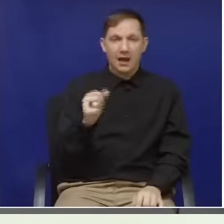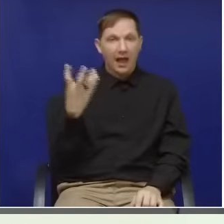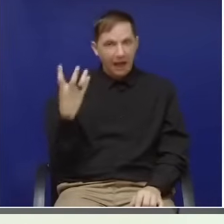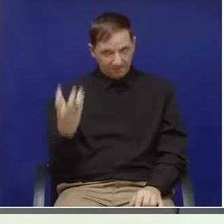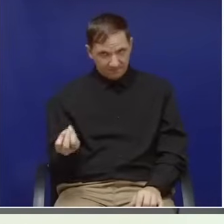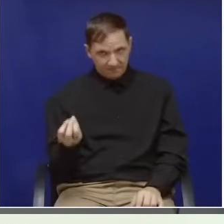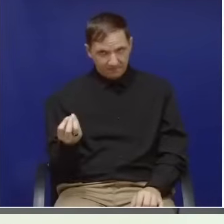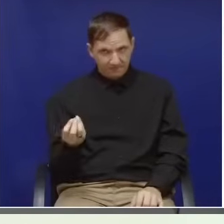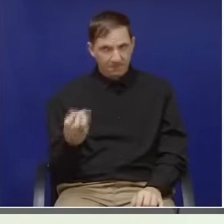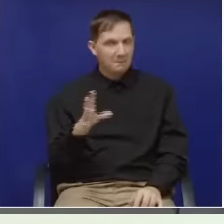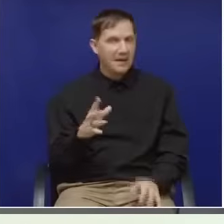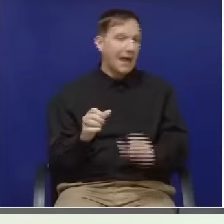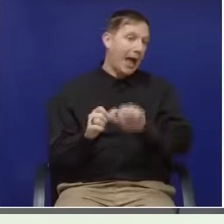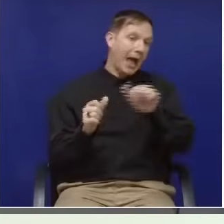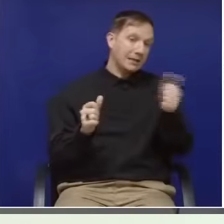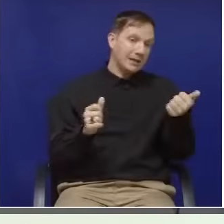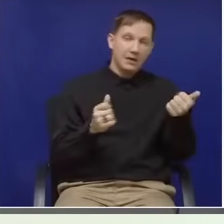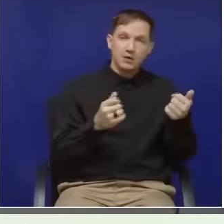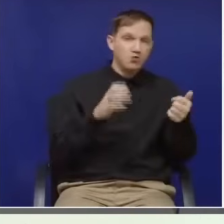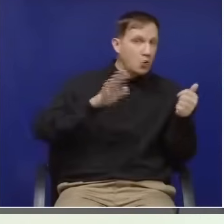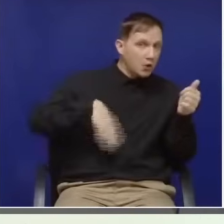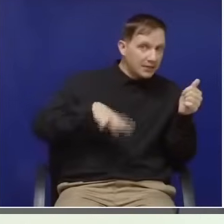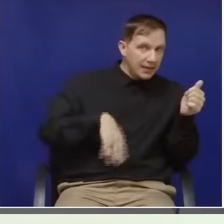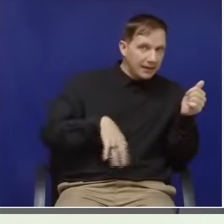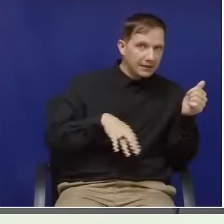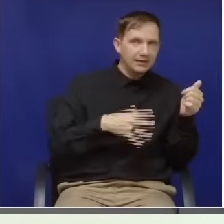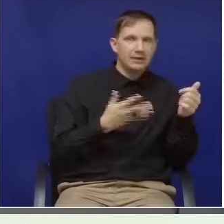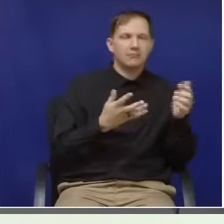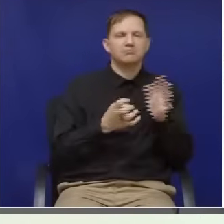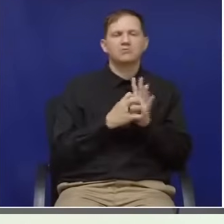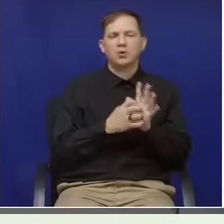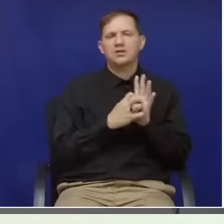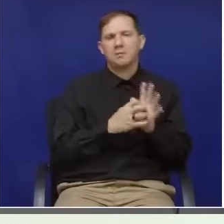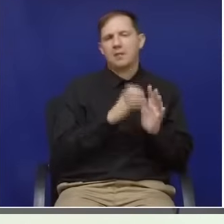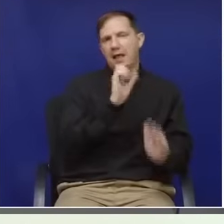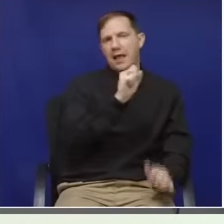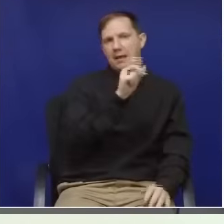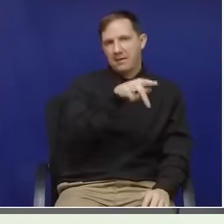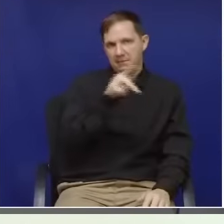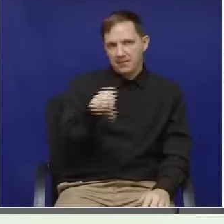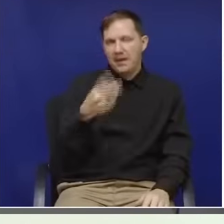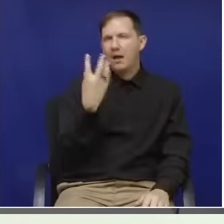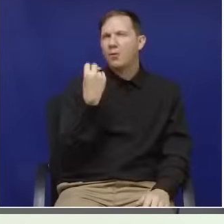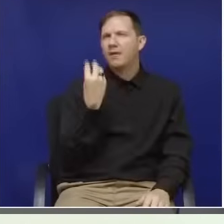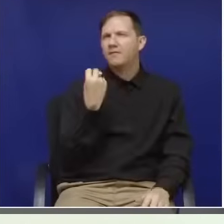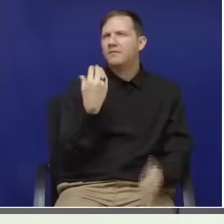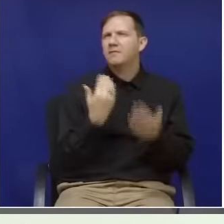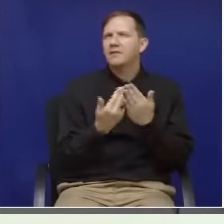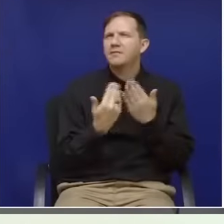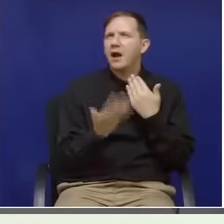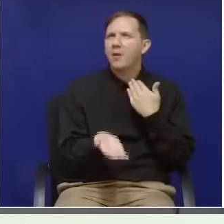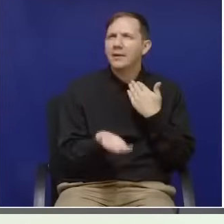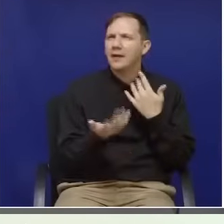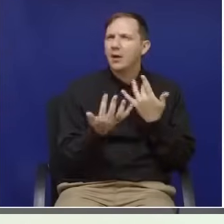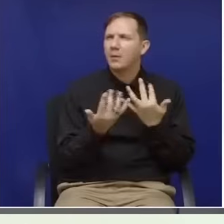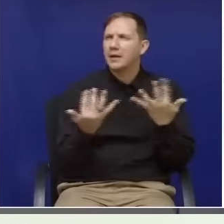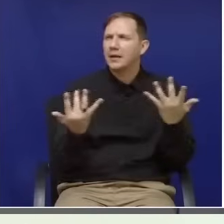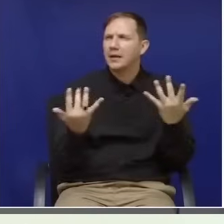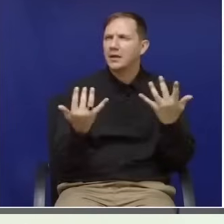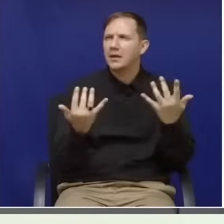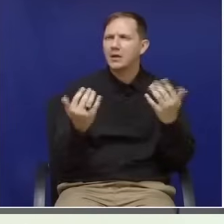i-APP yethu uzawubona futhi ukuthi sishiyeke yi-constitutional court, sishiyeke yi-superior courts ne-land court.